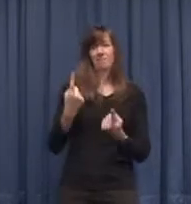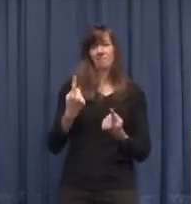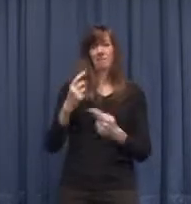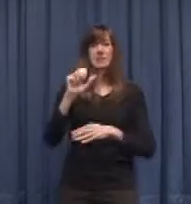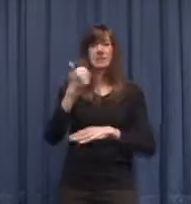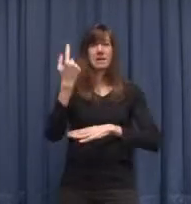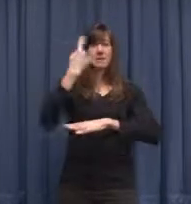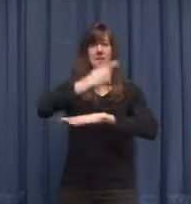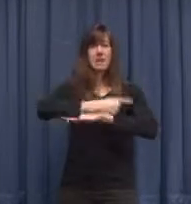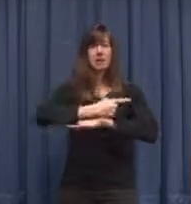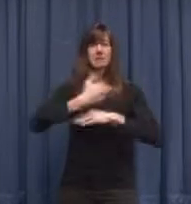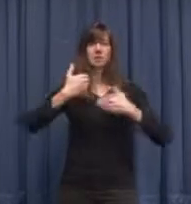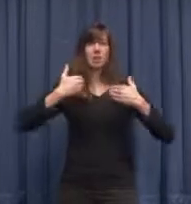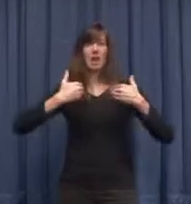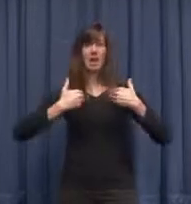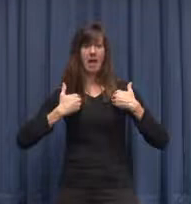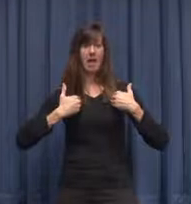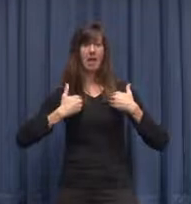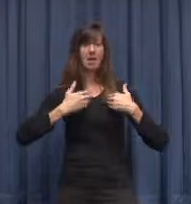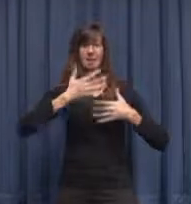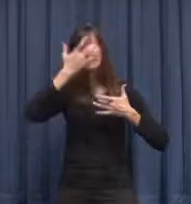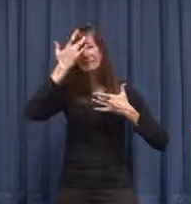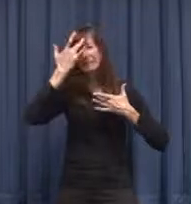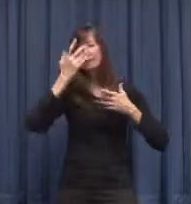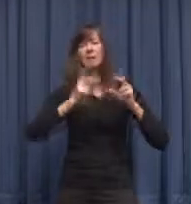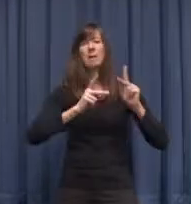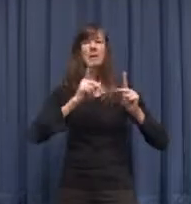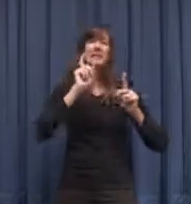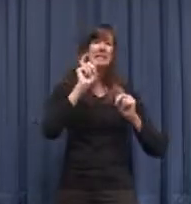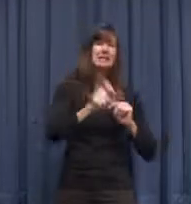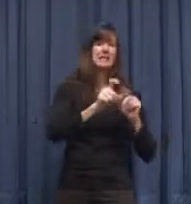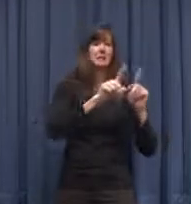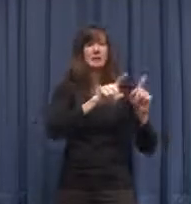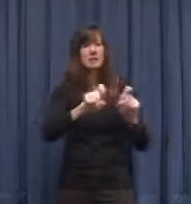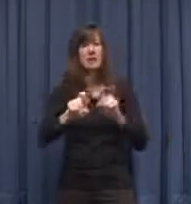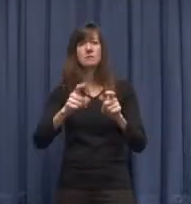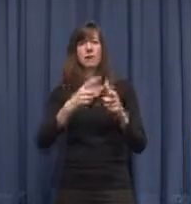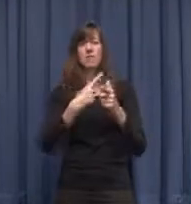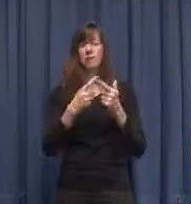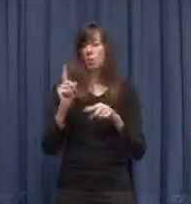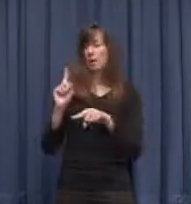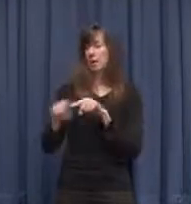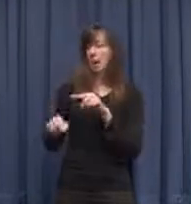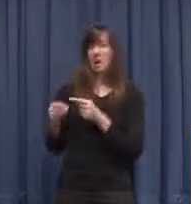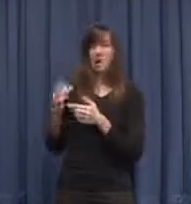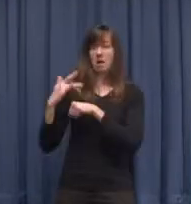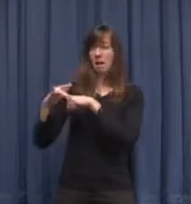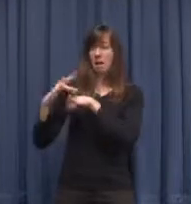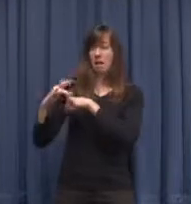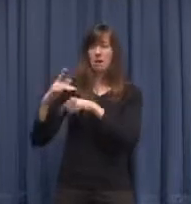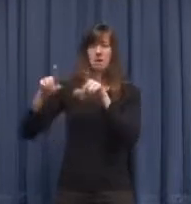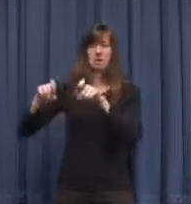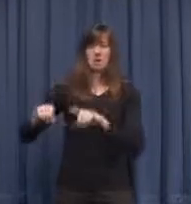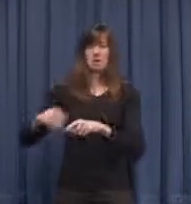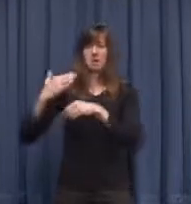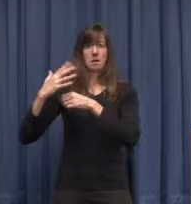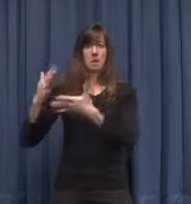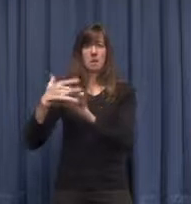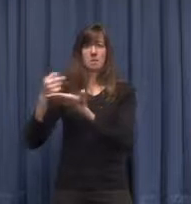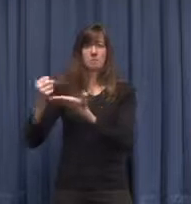them. And so we are responding to that. We are upping our testing capacity. In the immediate